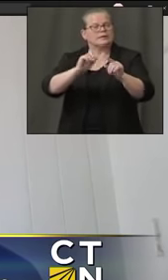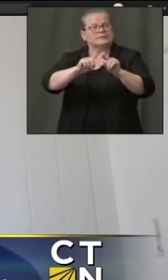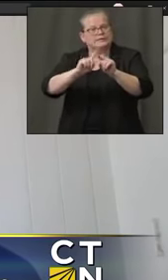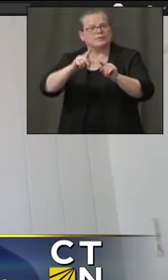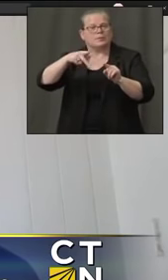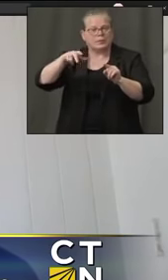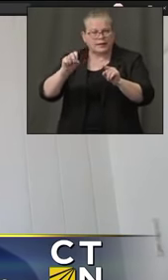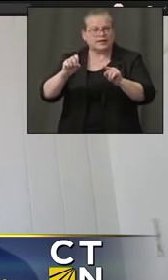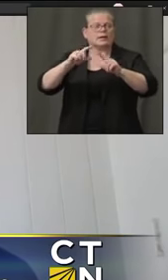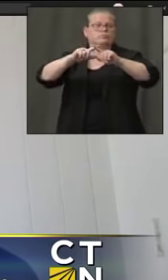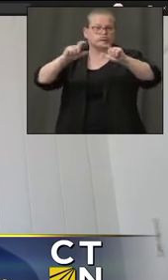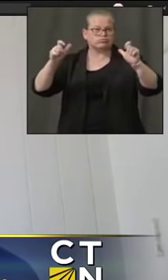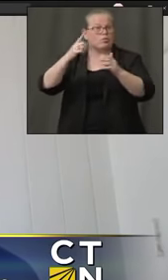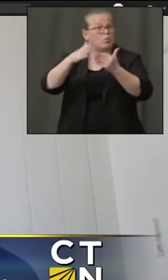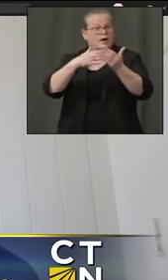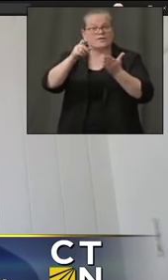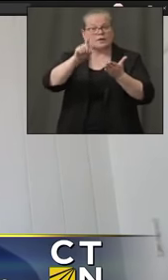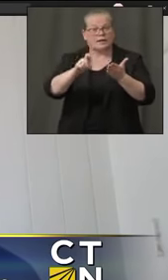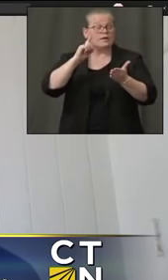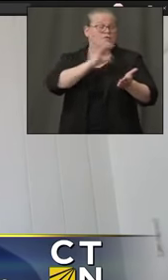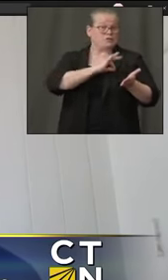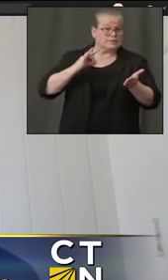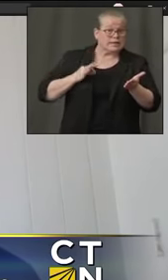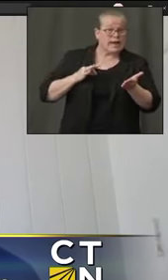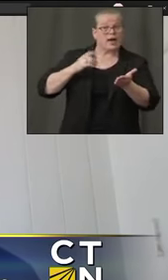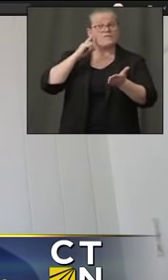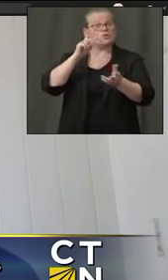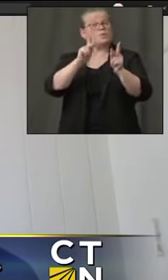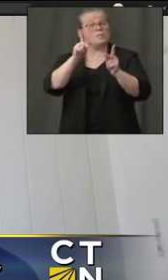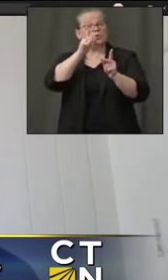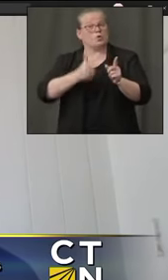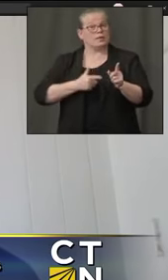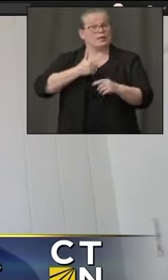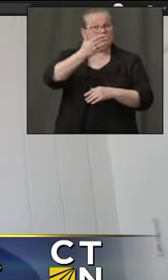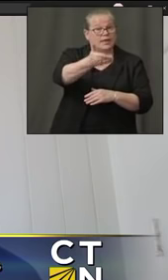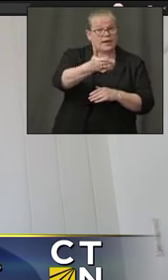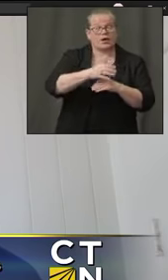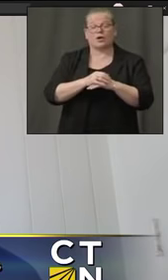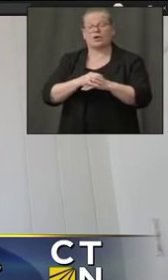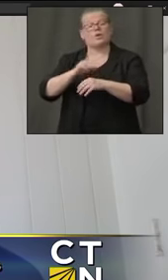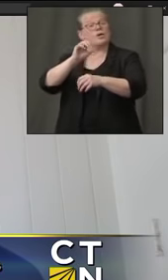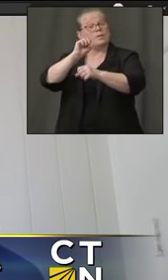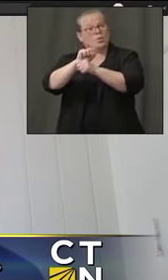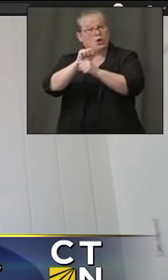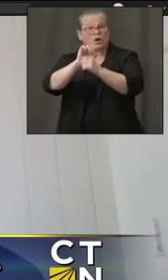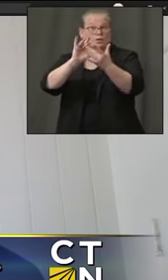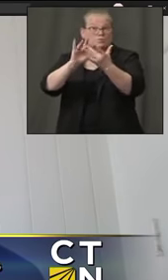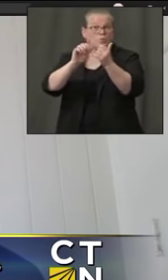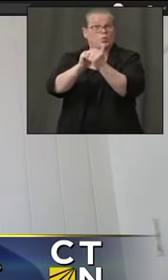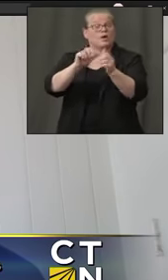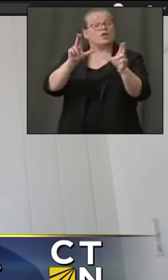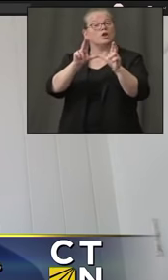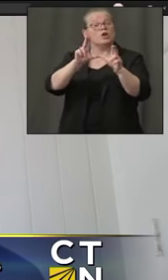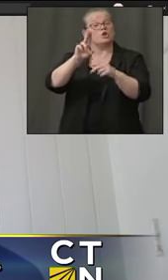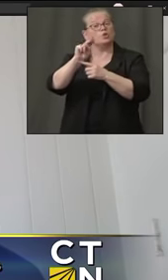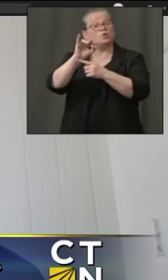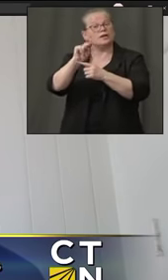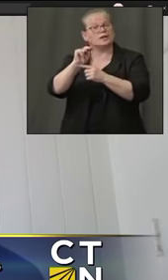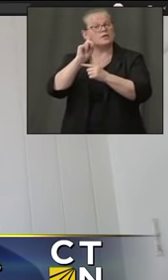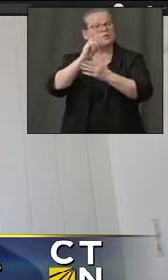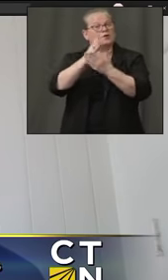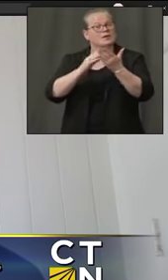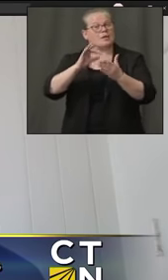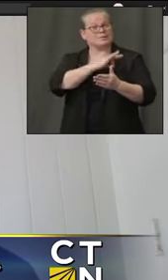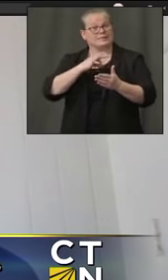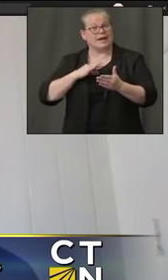tested. We're working through some issues with the unions that represent staff in some cases to ensure that their particular areas of